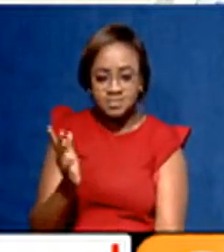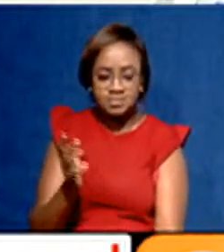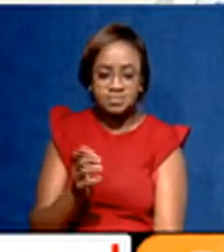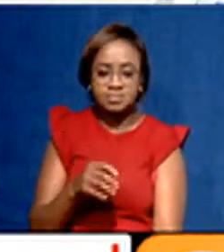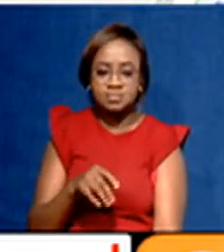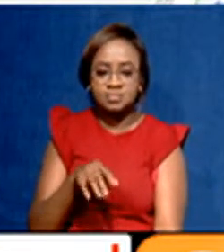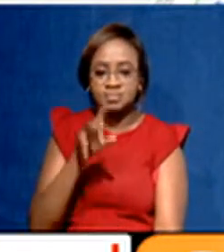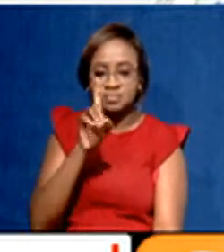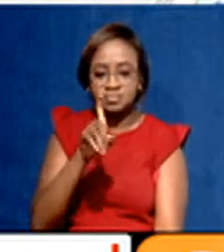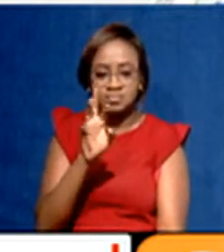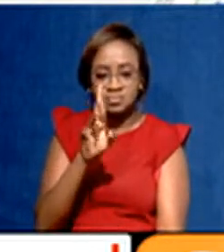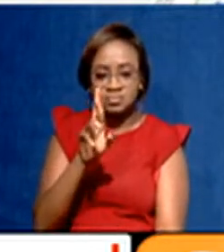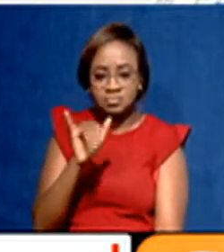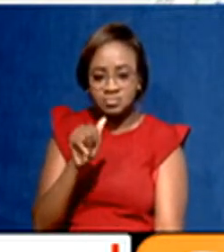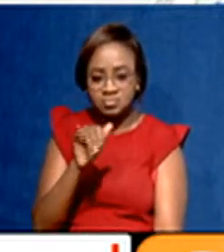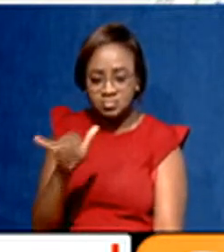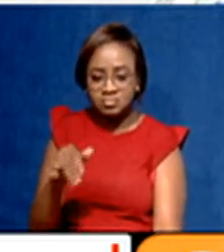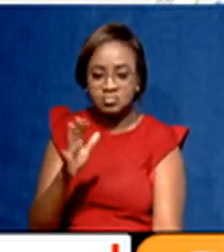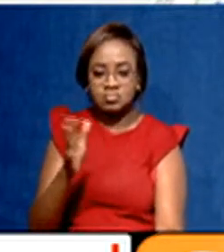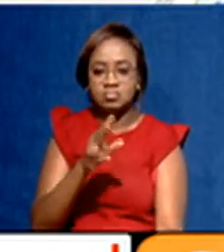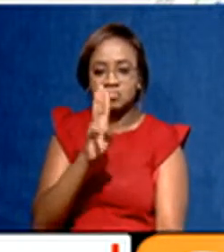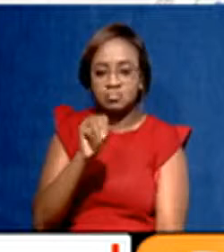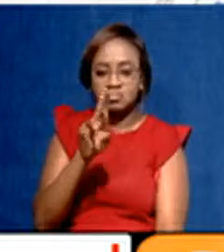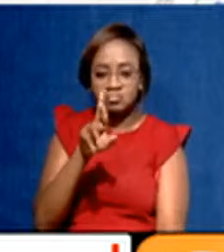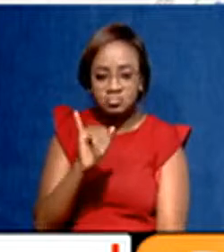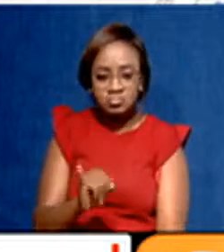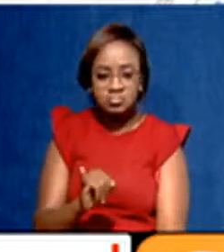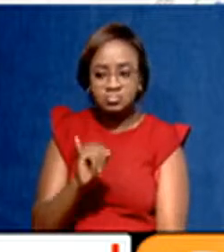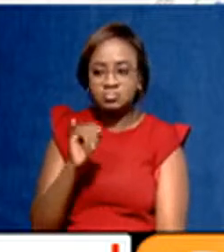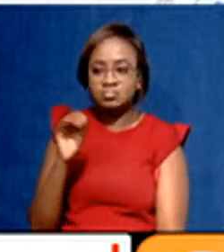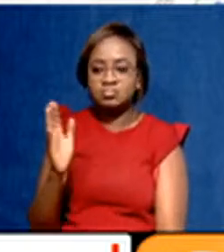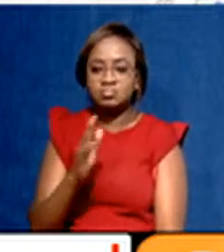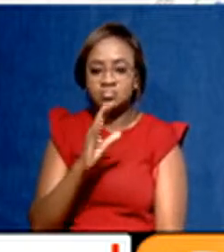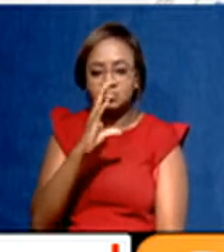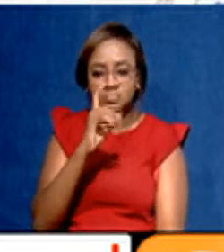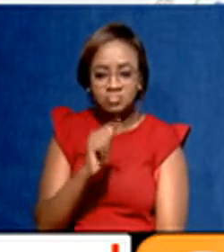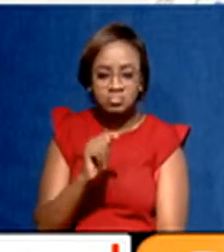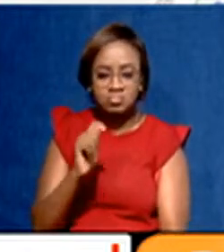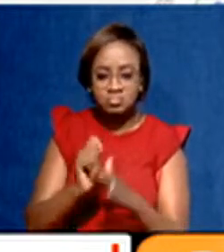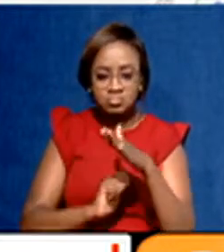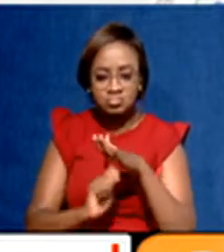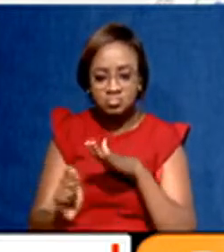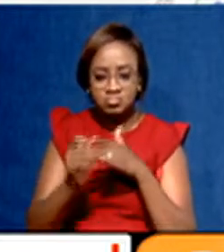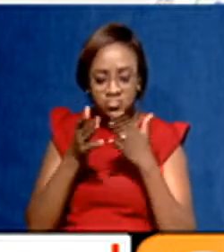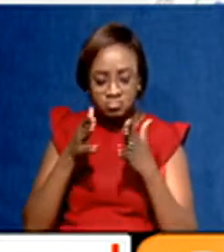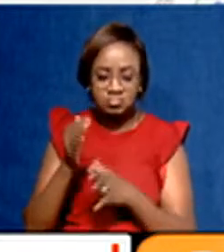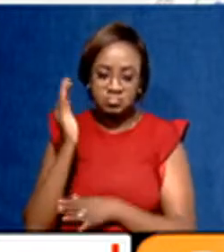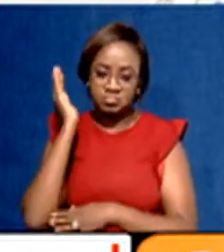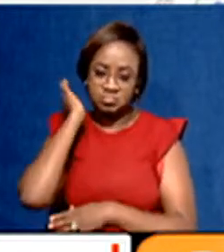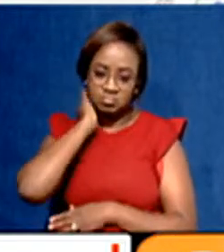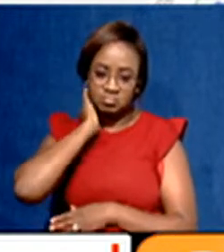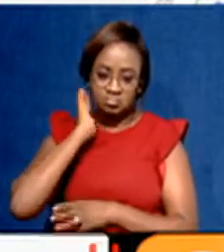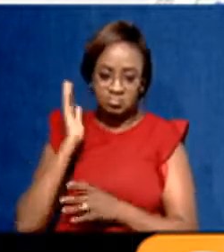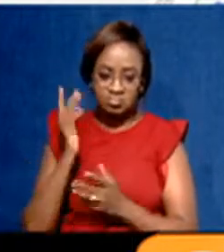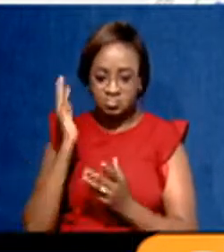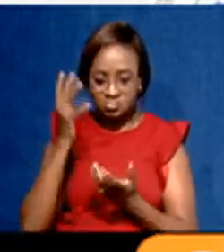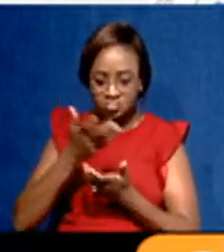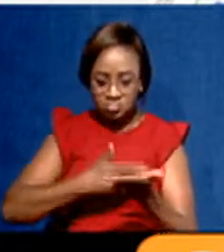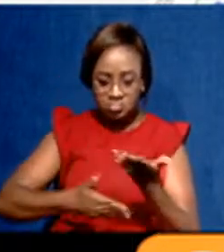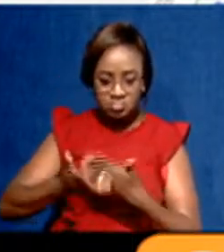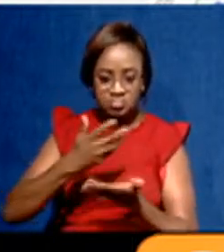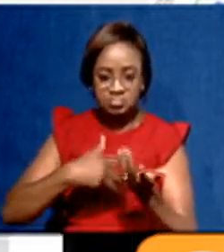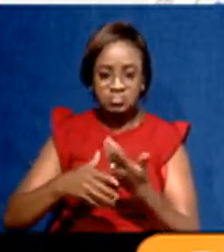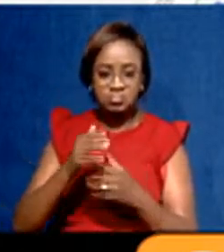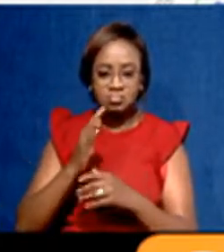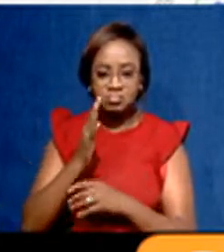X-rays, MRI, CT scan. Now, Murang'a has been forced now to engage those suppliers directly. We